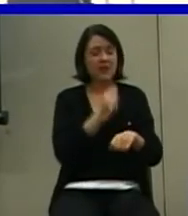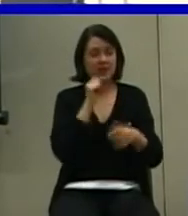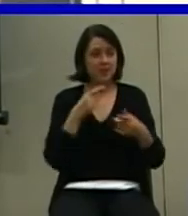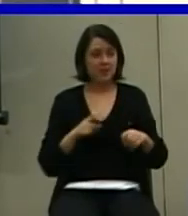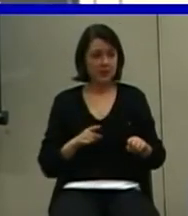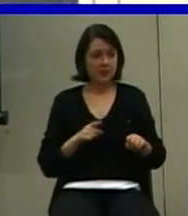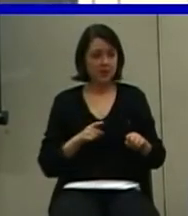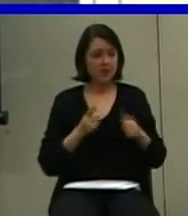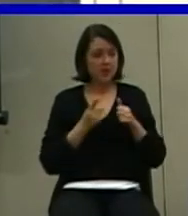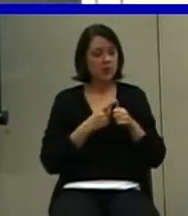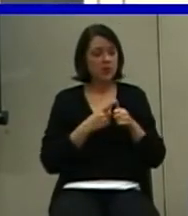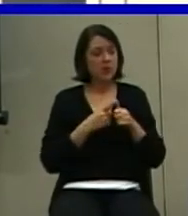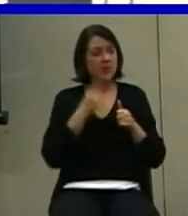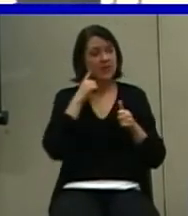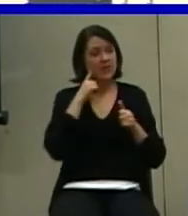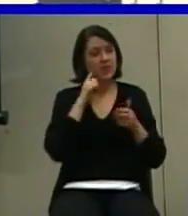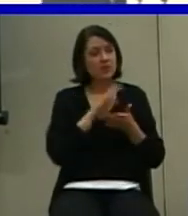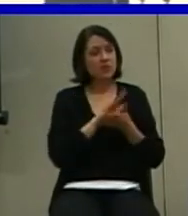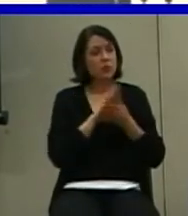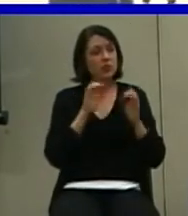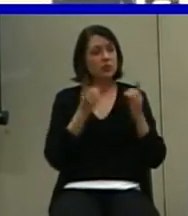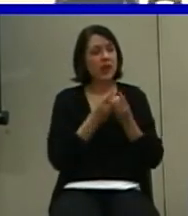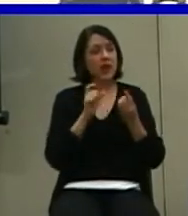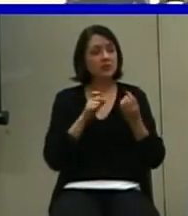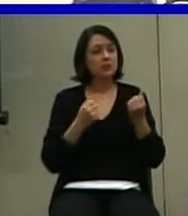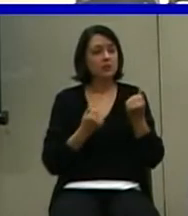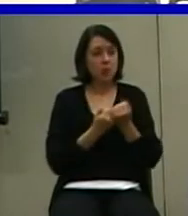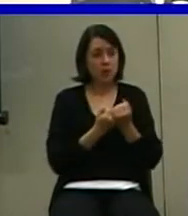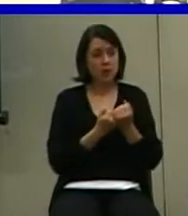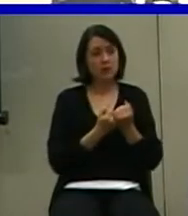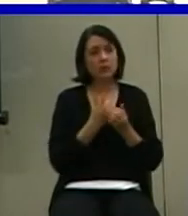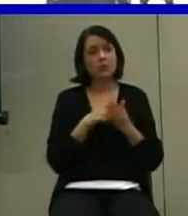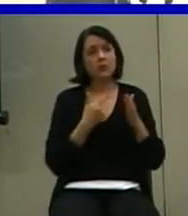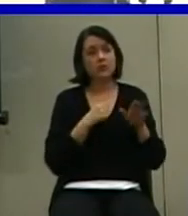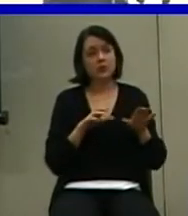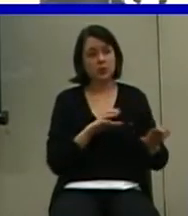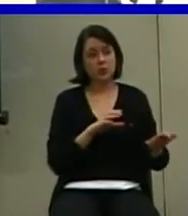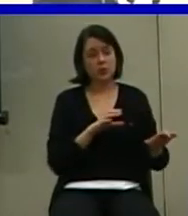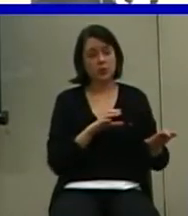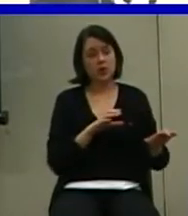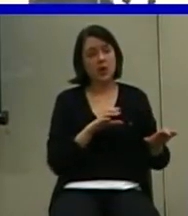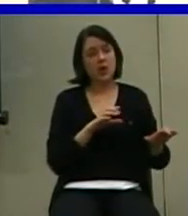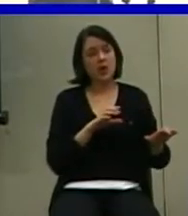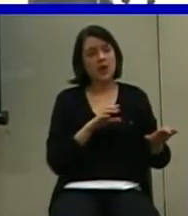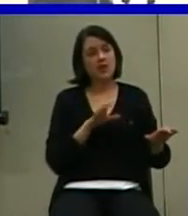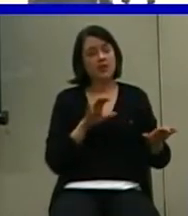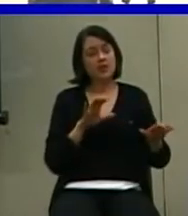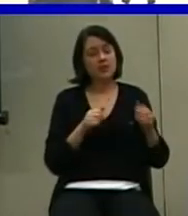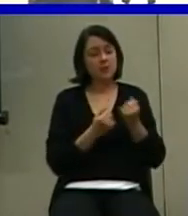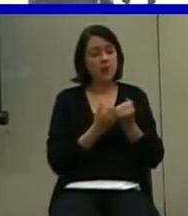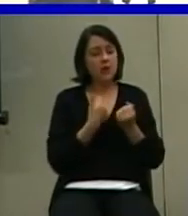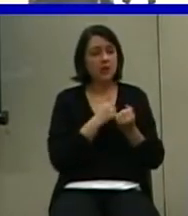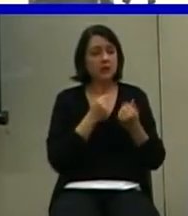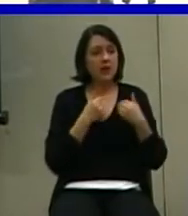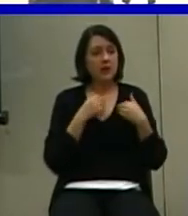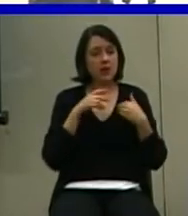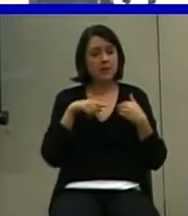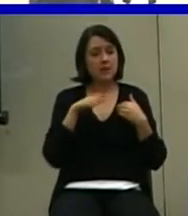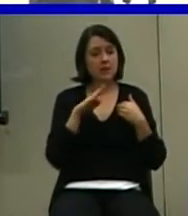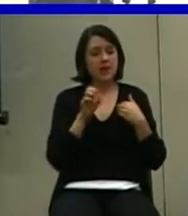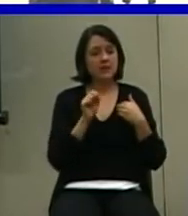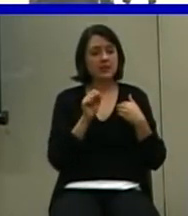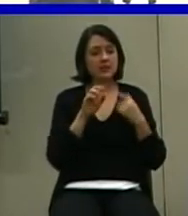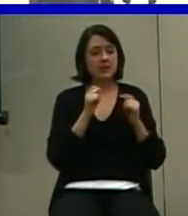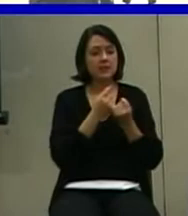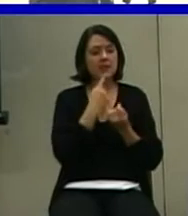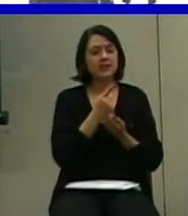we believe the school district has to support what we're doing. They do that by having a PBS team at the district that says,